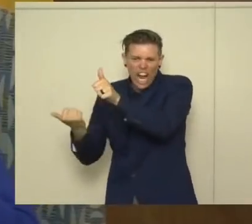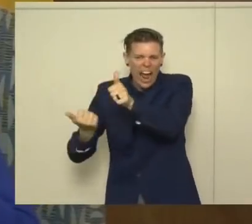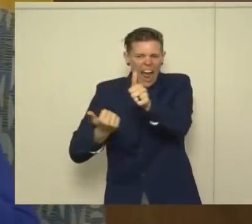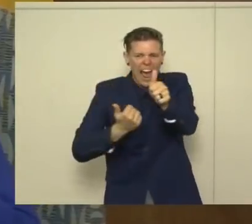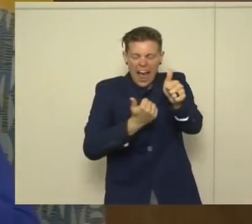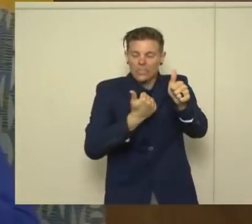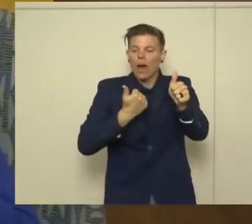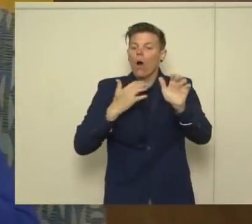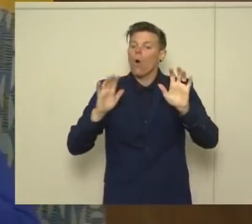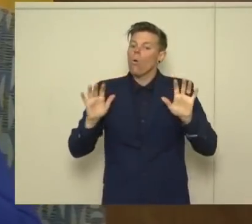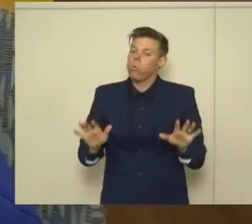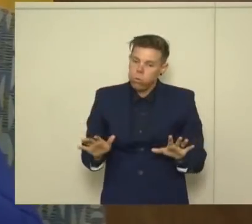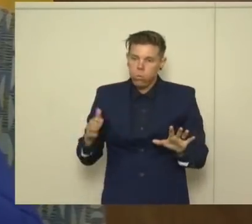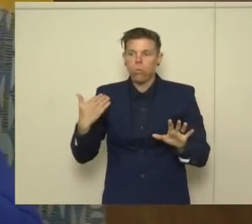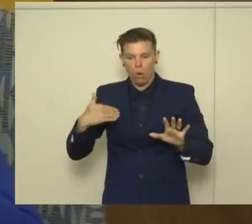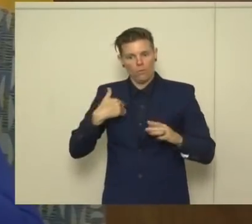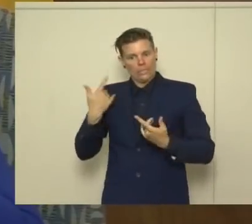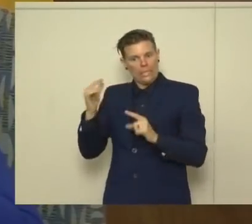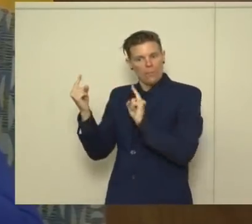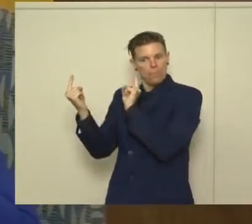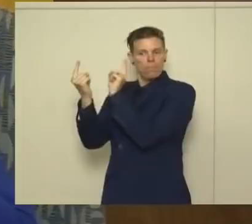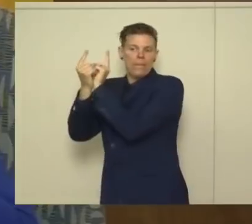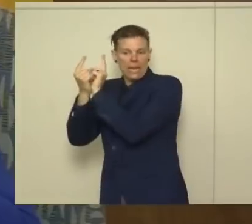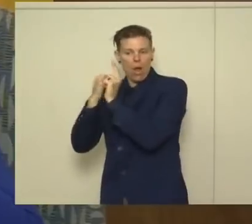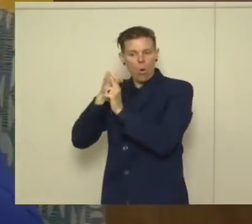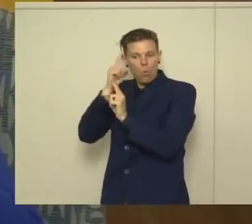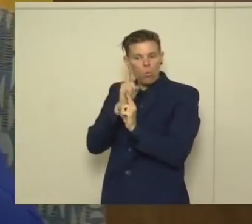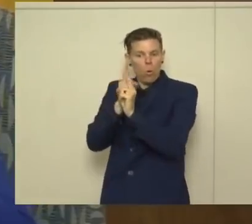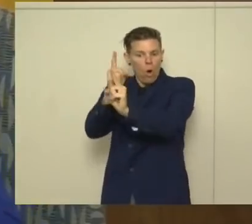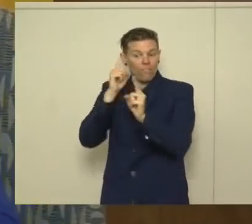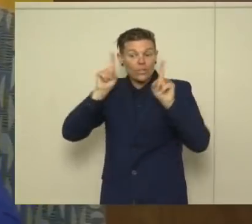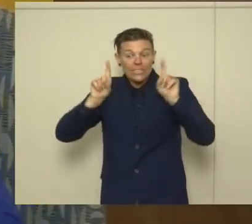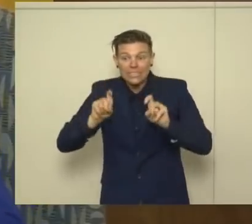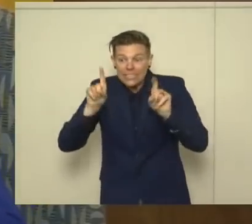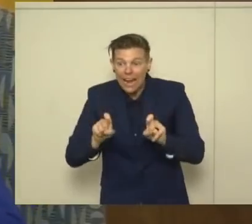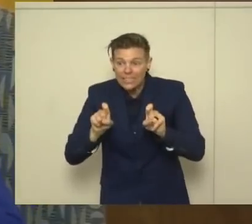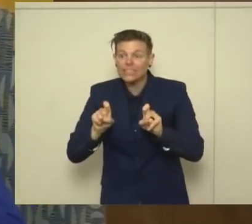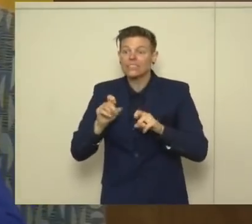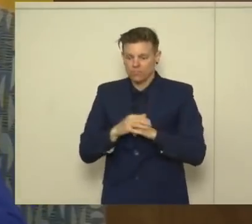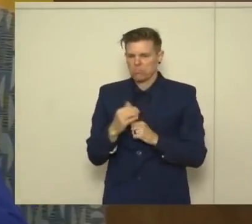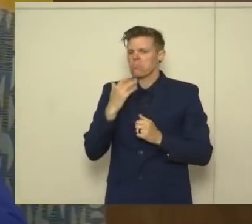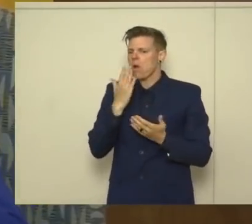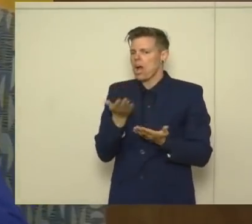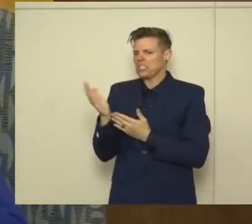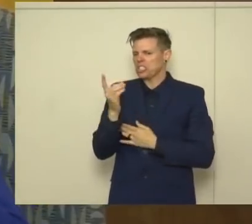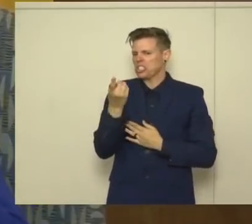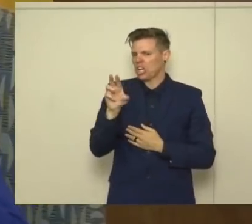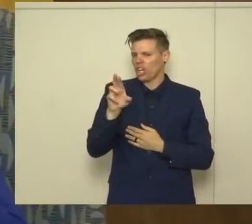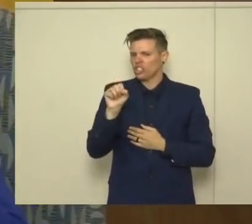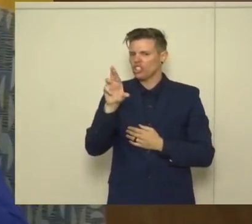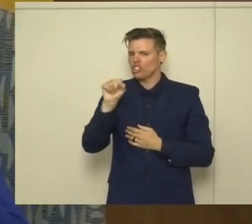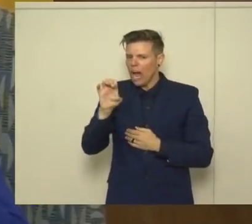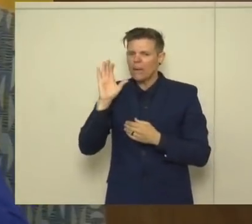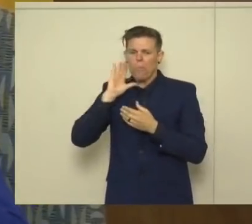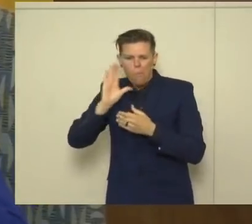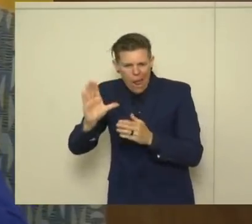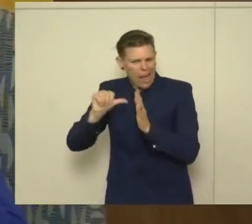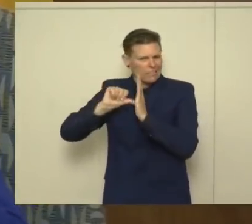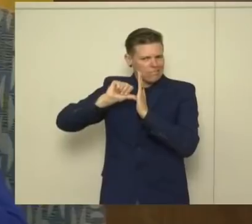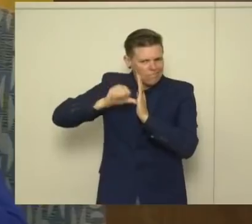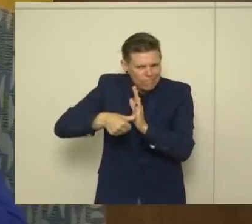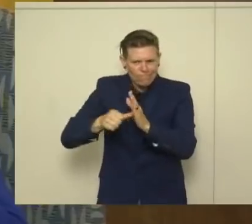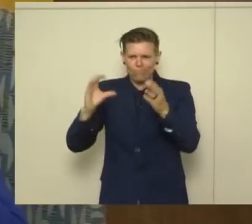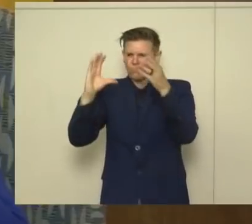see with the update from Dr. Grace. But that is an area that I want at least New Mexicans to be clear that